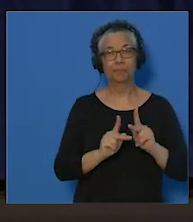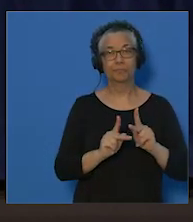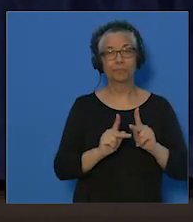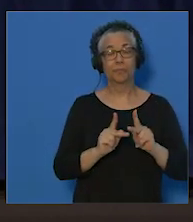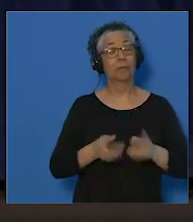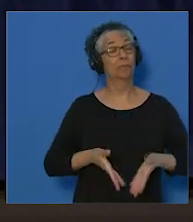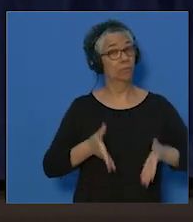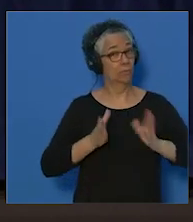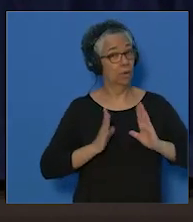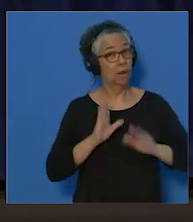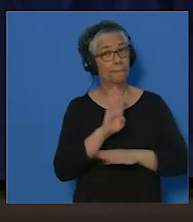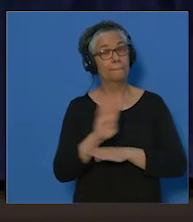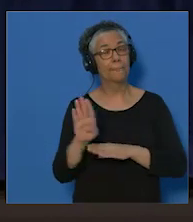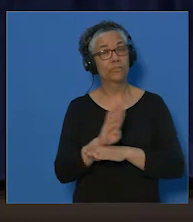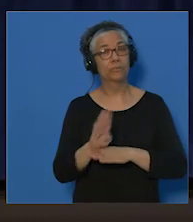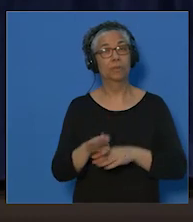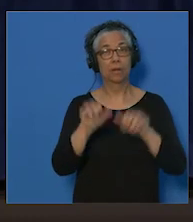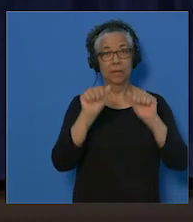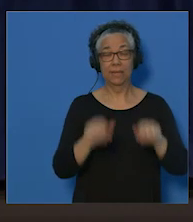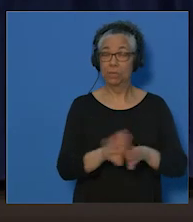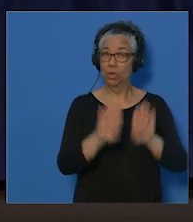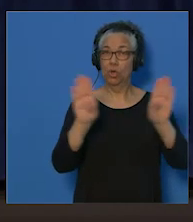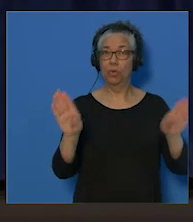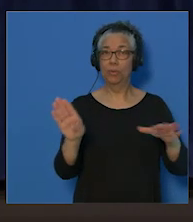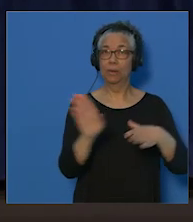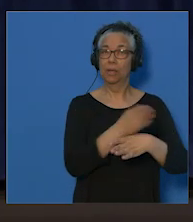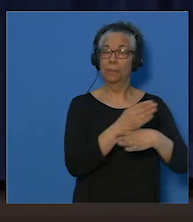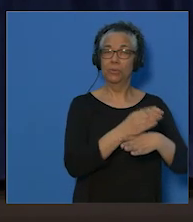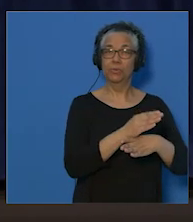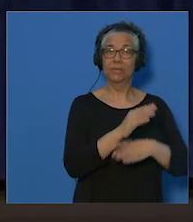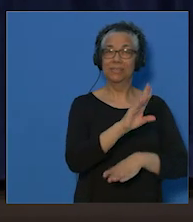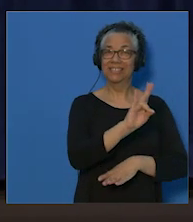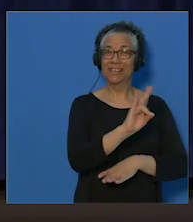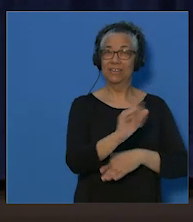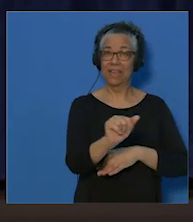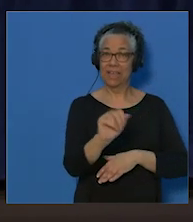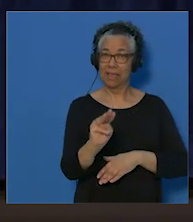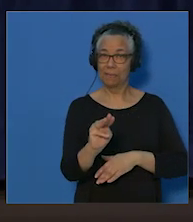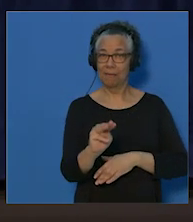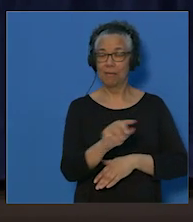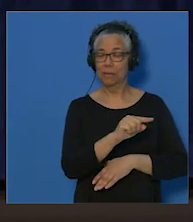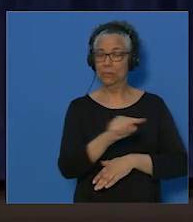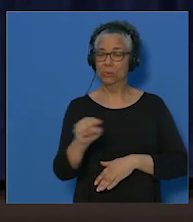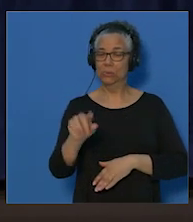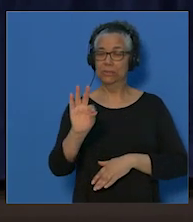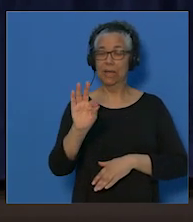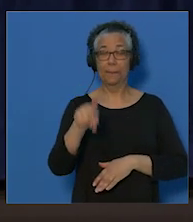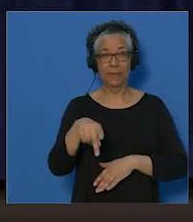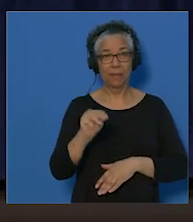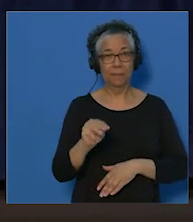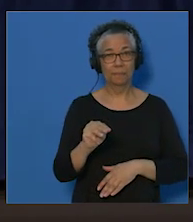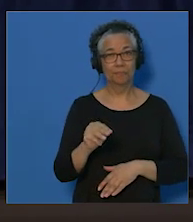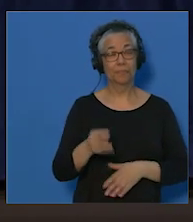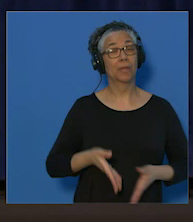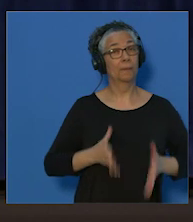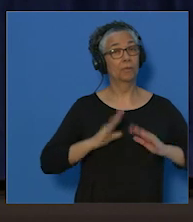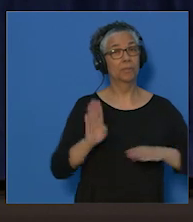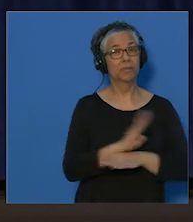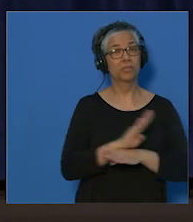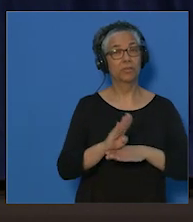Permitted businesses will be able to remain open between the hours of 7 a.m. and 9 p.m. Permitted businesses